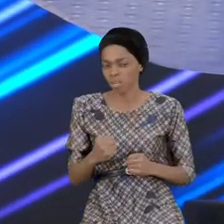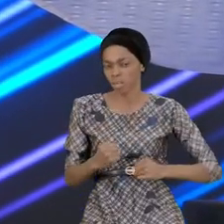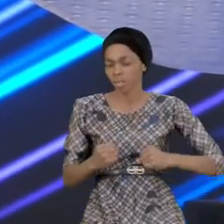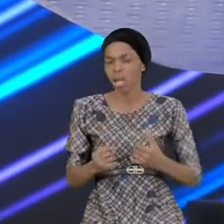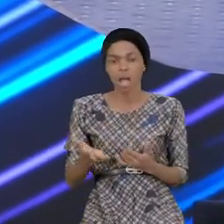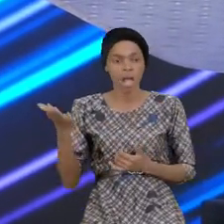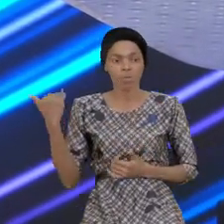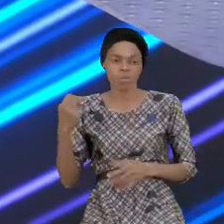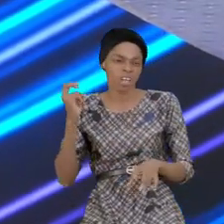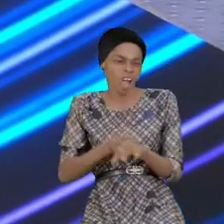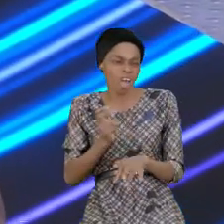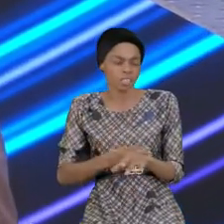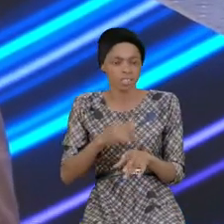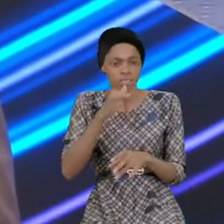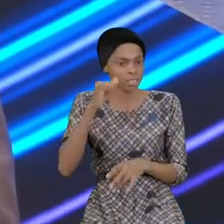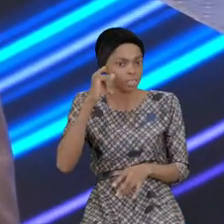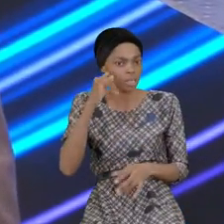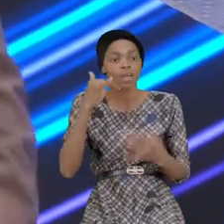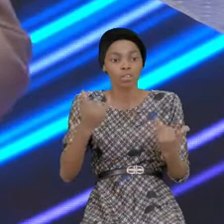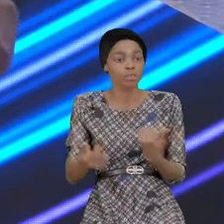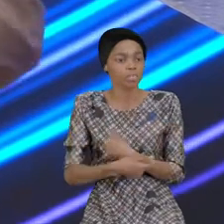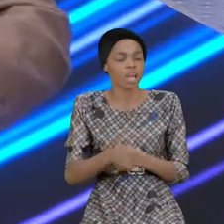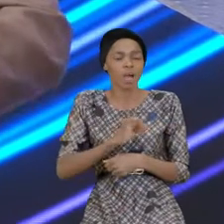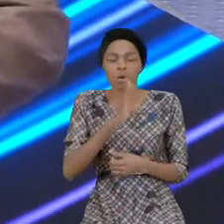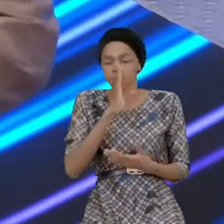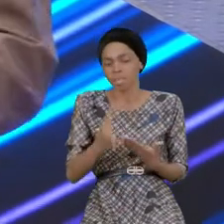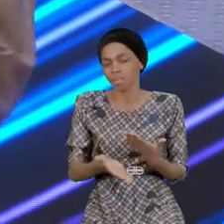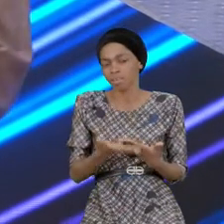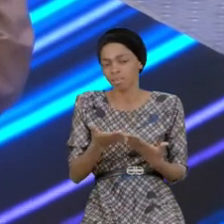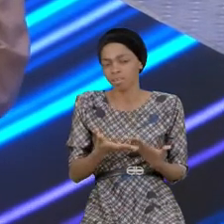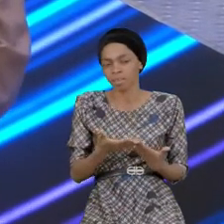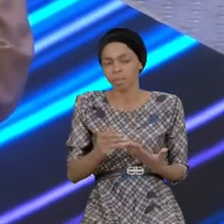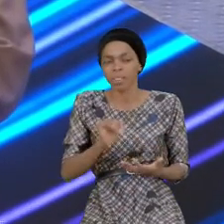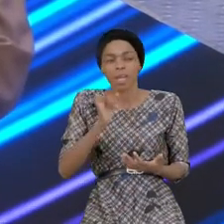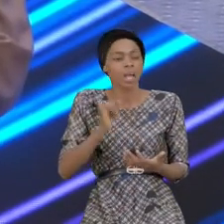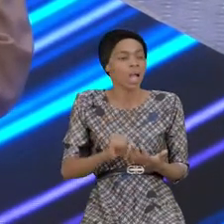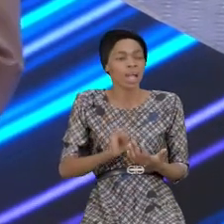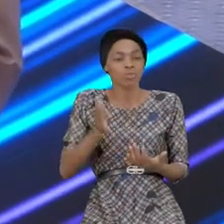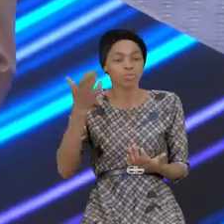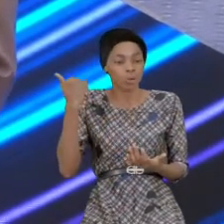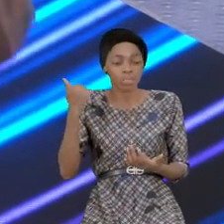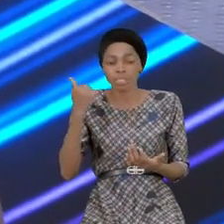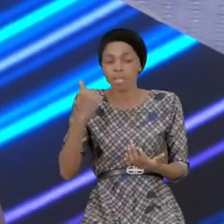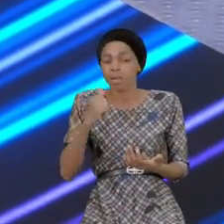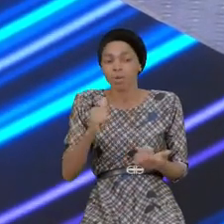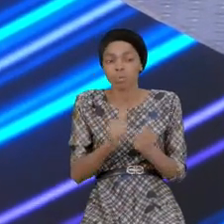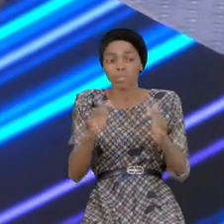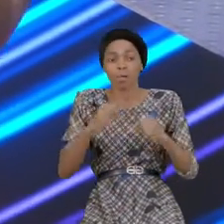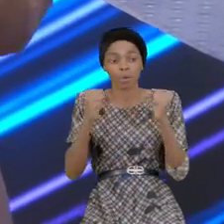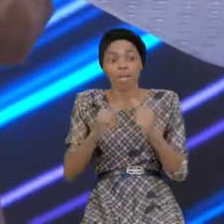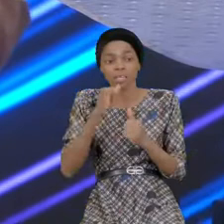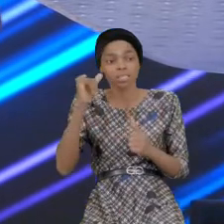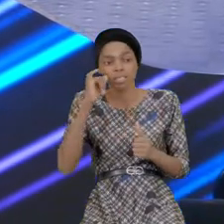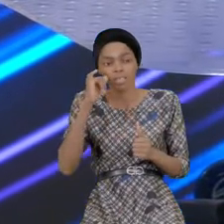inconsiderate yesterday, I'm going to be considerate today. I was powerless yesterday, I'm going to be powerful today.